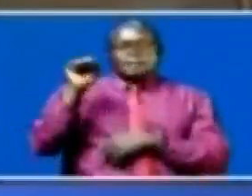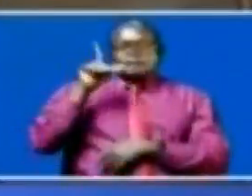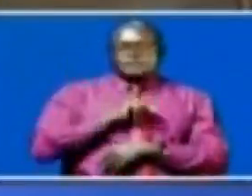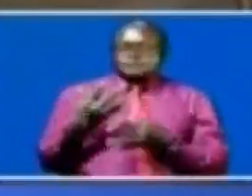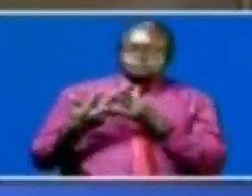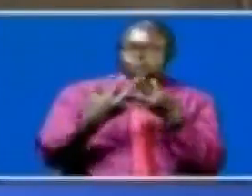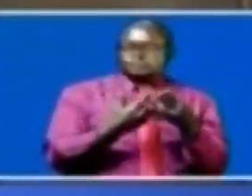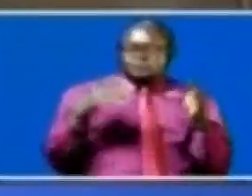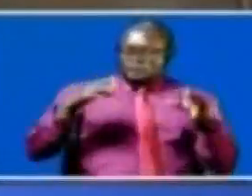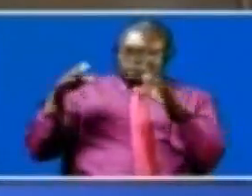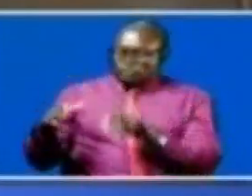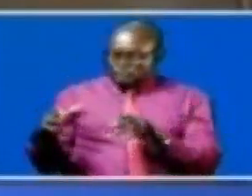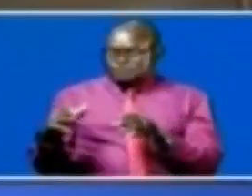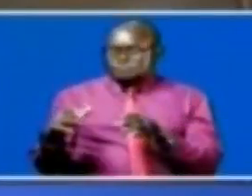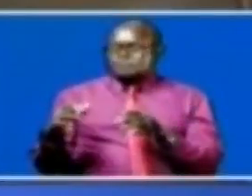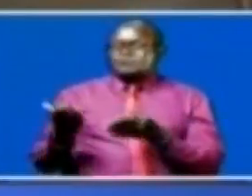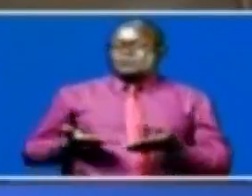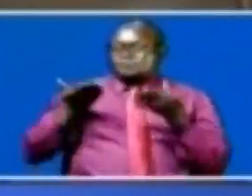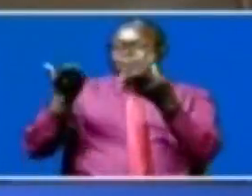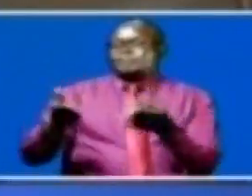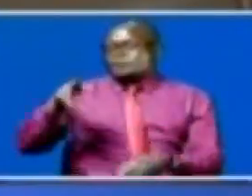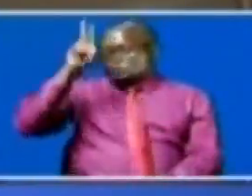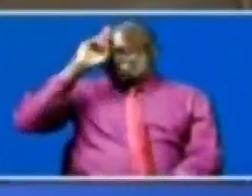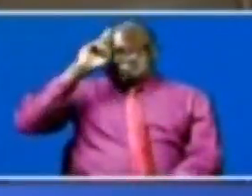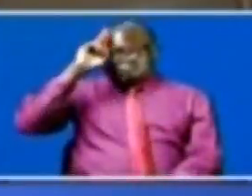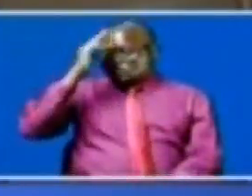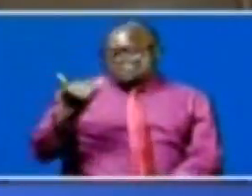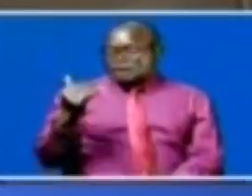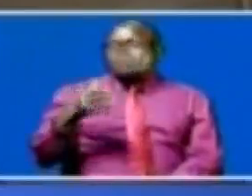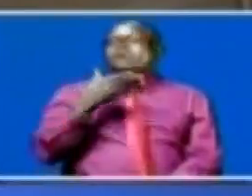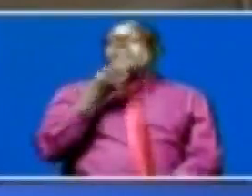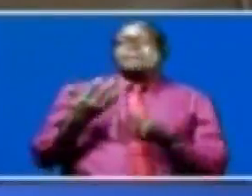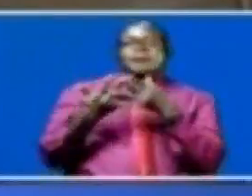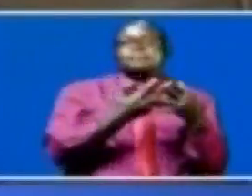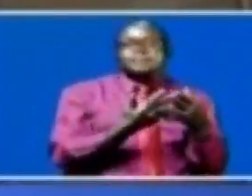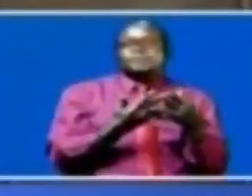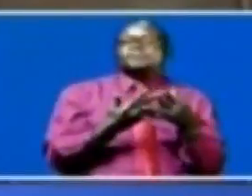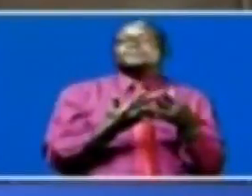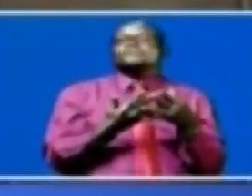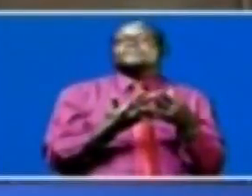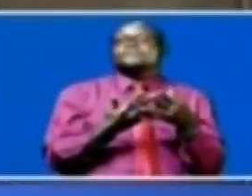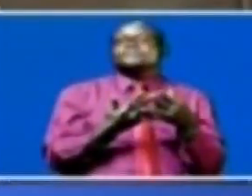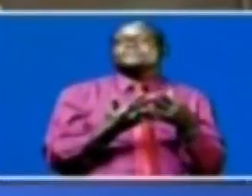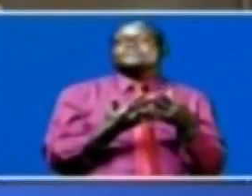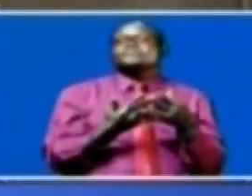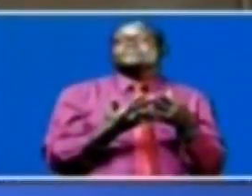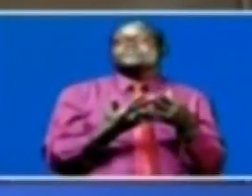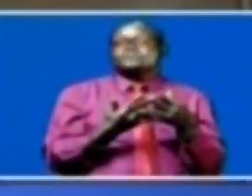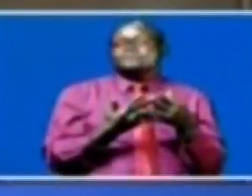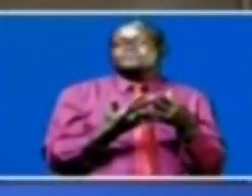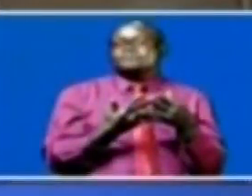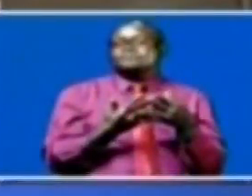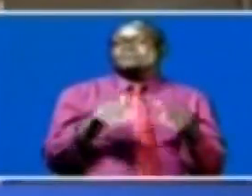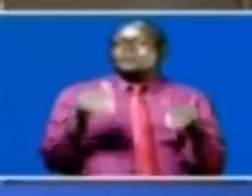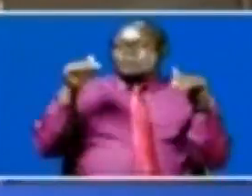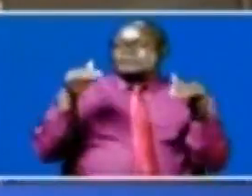arrested by the community and handed over to the police. As we speak now, the guy is in custody, a 28-year-old man. He's in police custody. We're